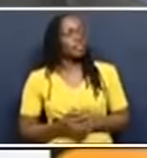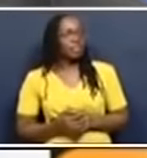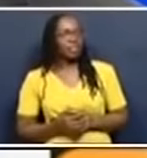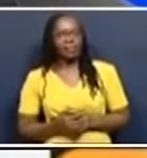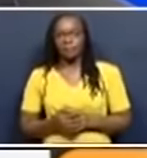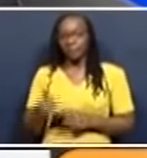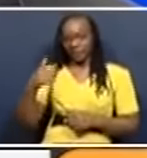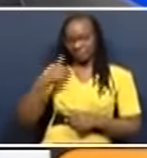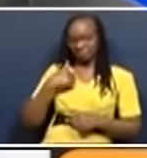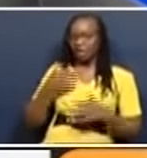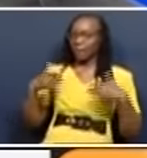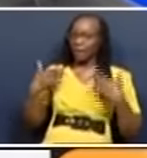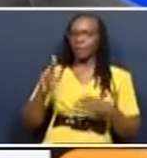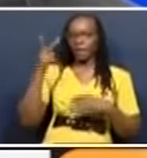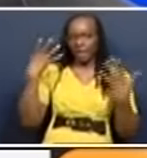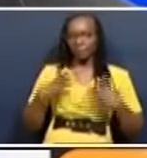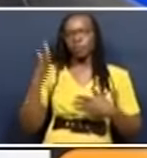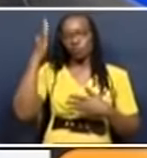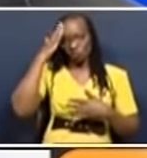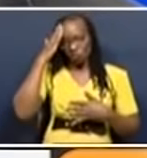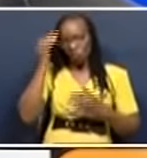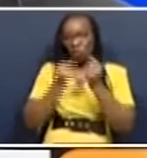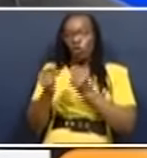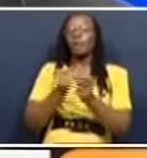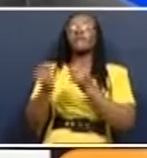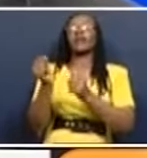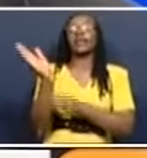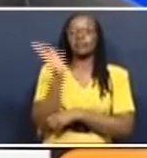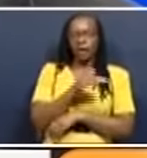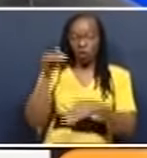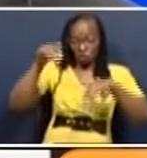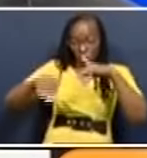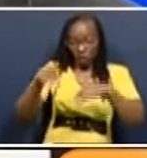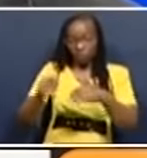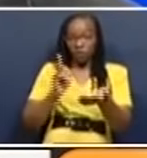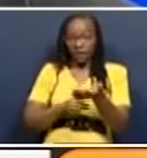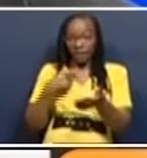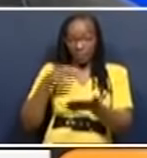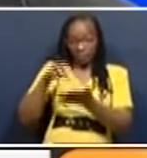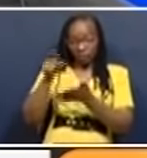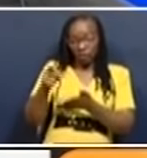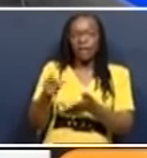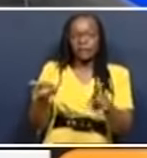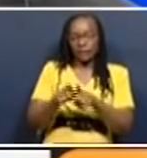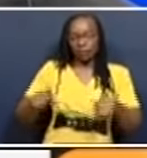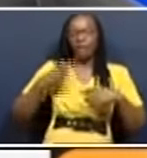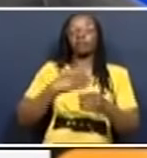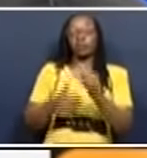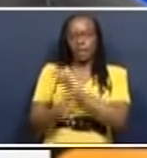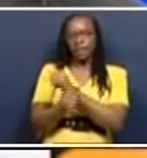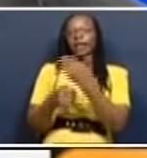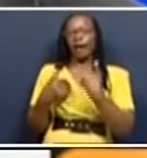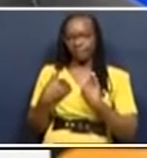that. They know that corruption fights back. They know that my life is online, and therefore they are going to be my witnesses to support